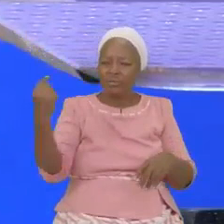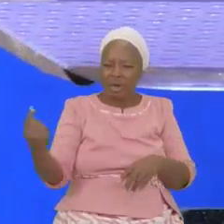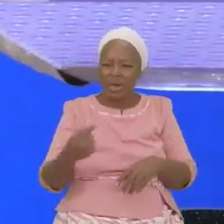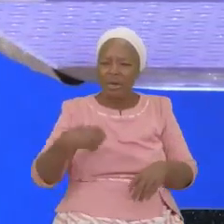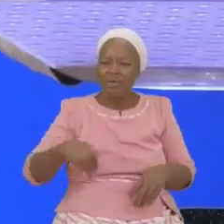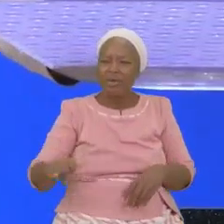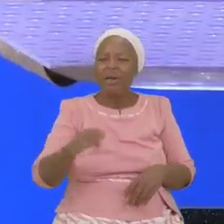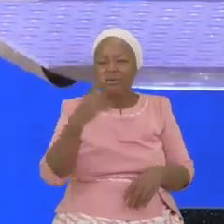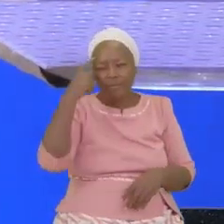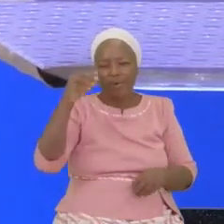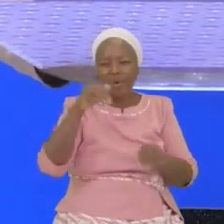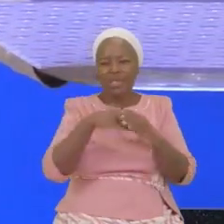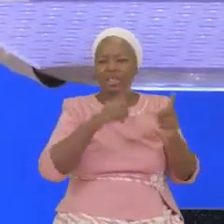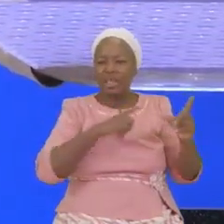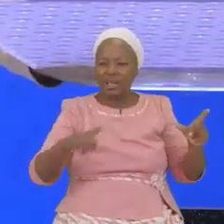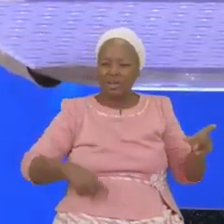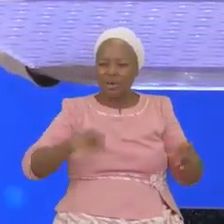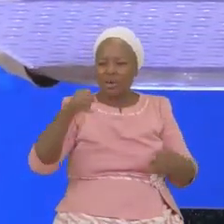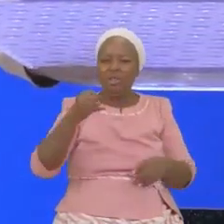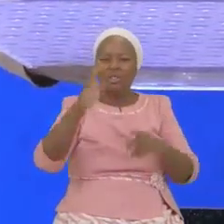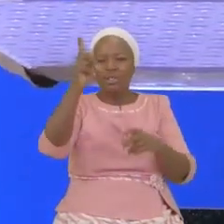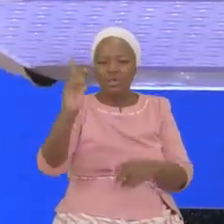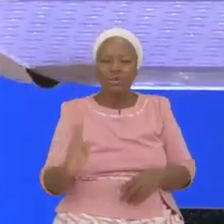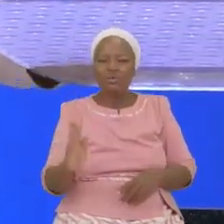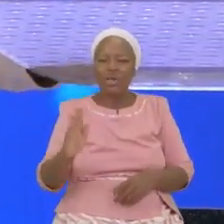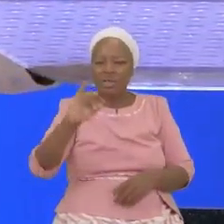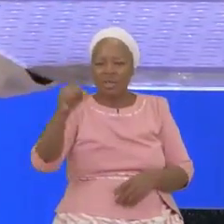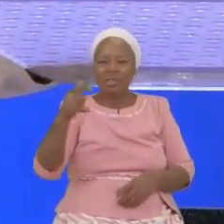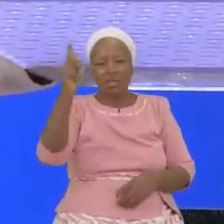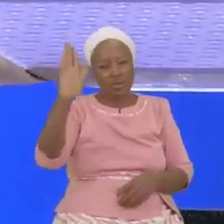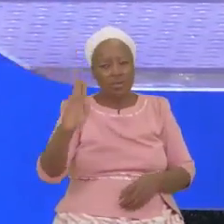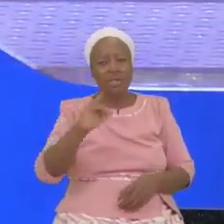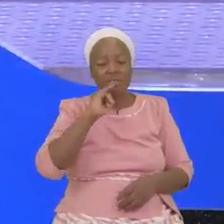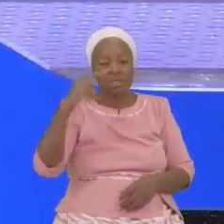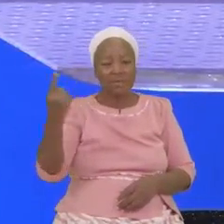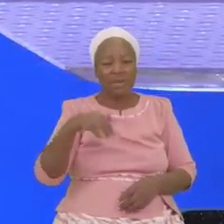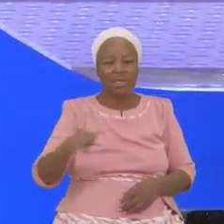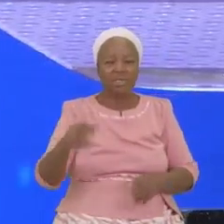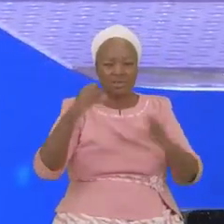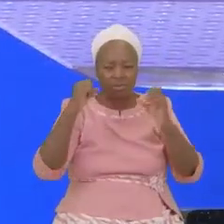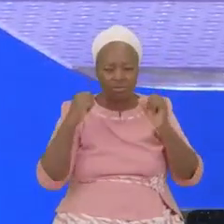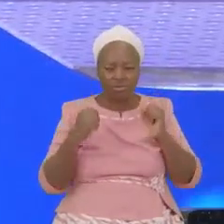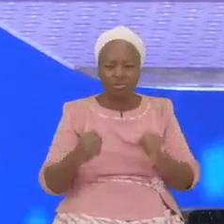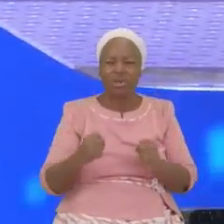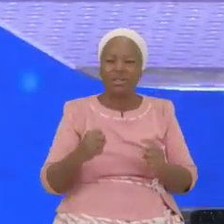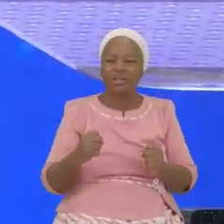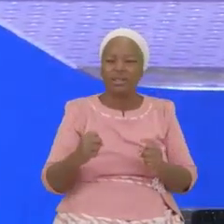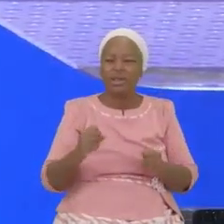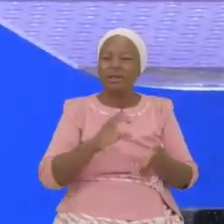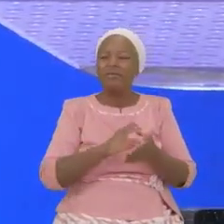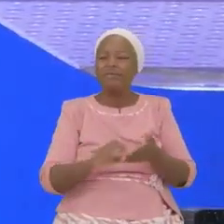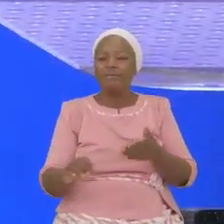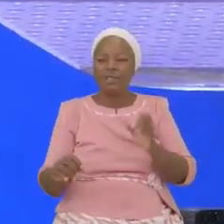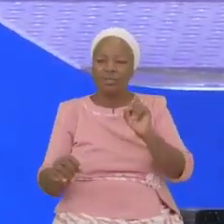the Lord Jehovah is everlasting strength. Look at verse 12.